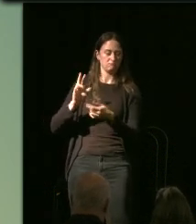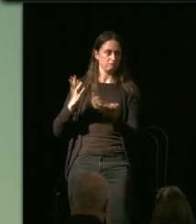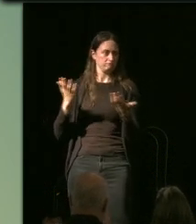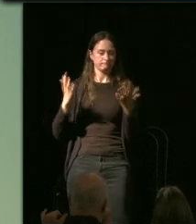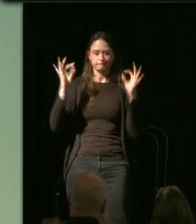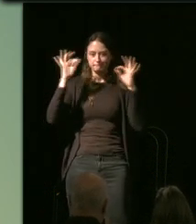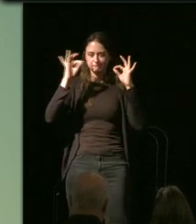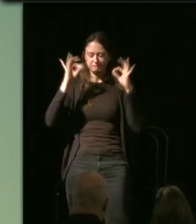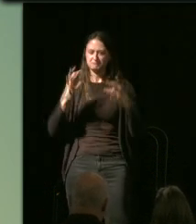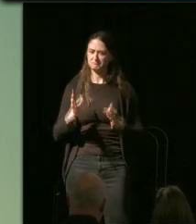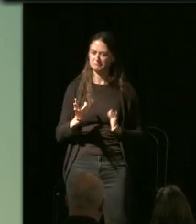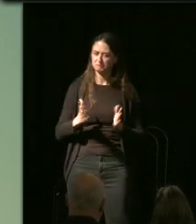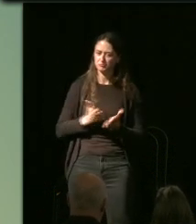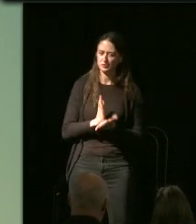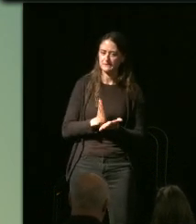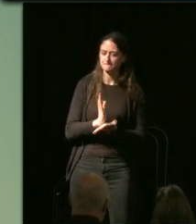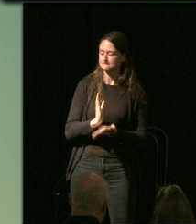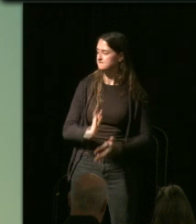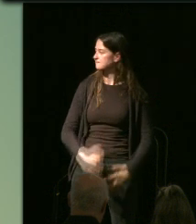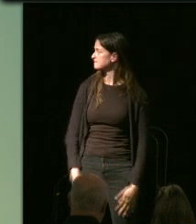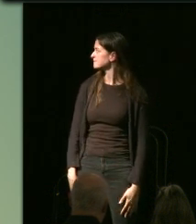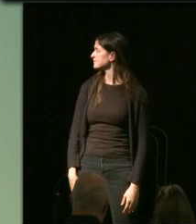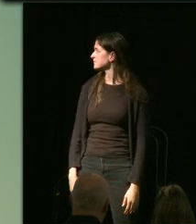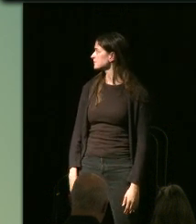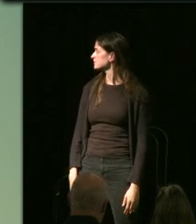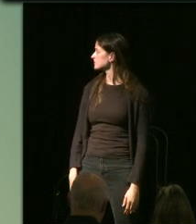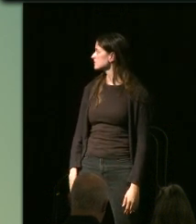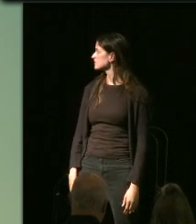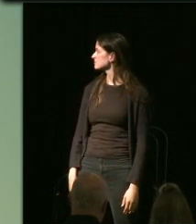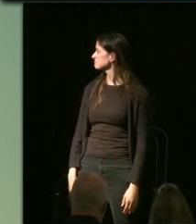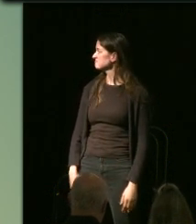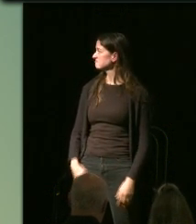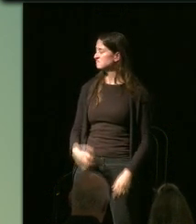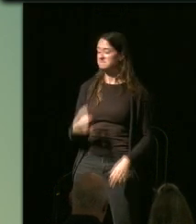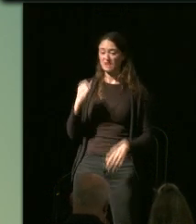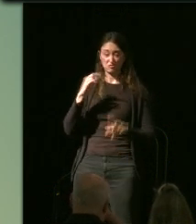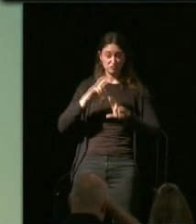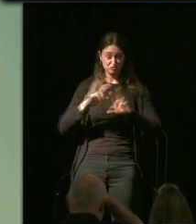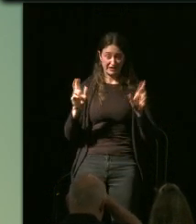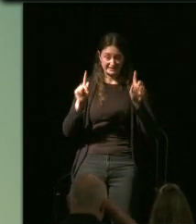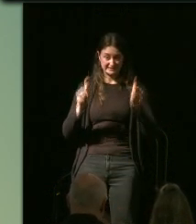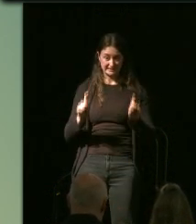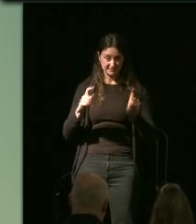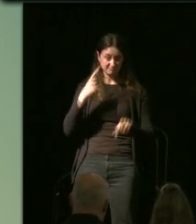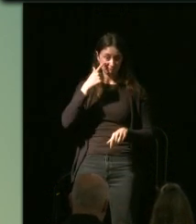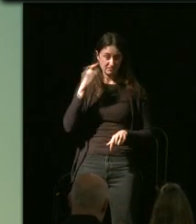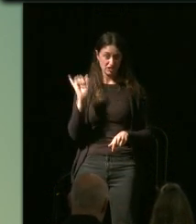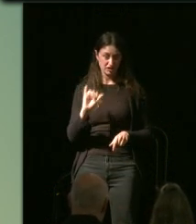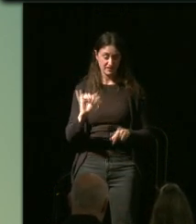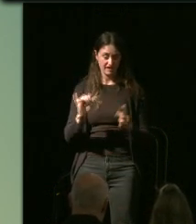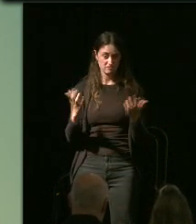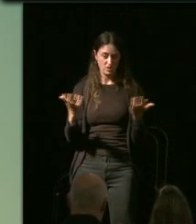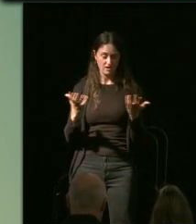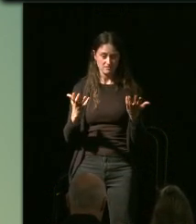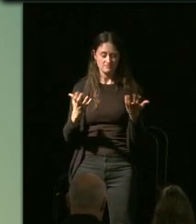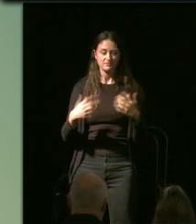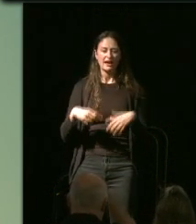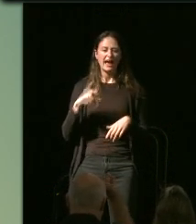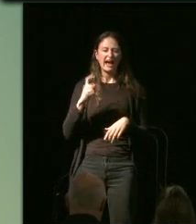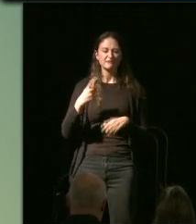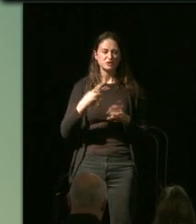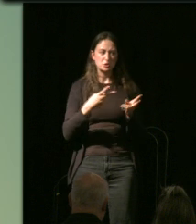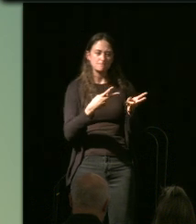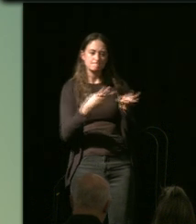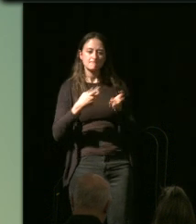Next, of course, in order to do a genetic test, they'll need a sample from which they can extract DNA. Samples used for genetic testing